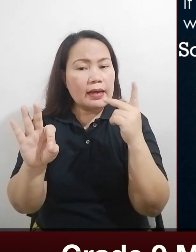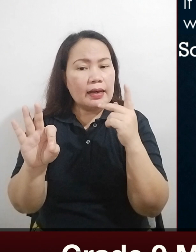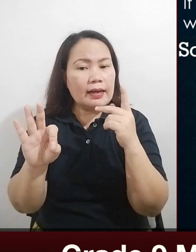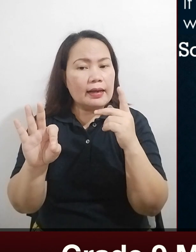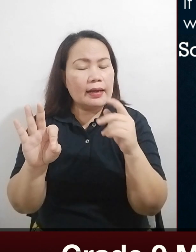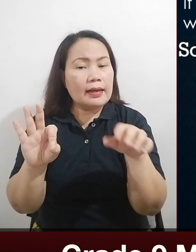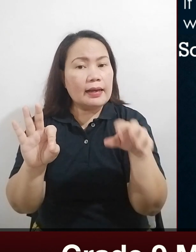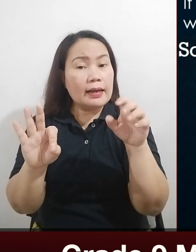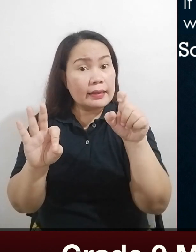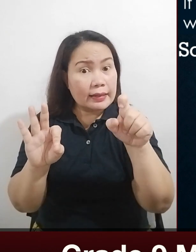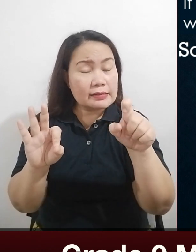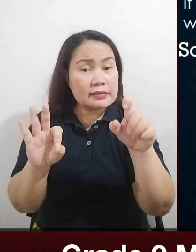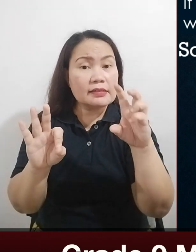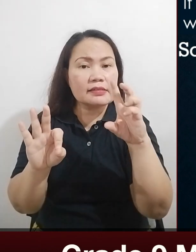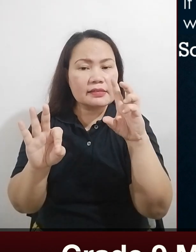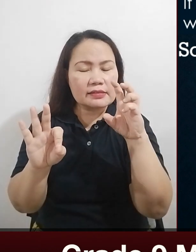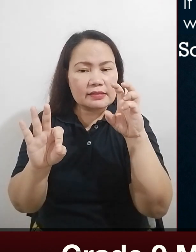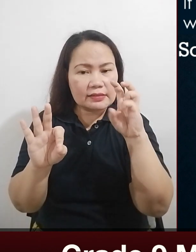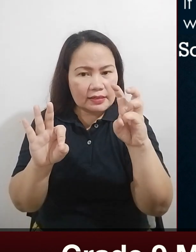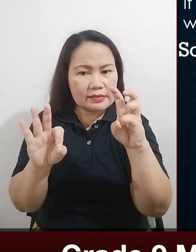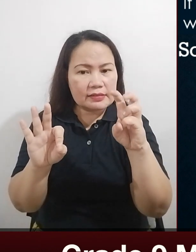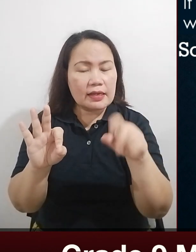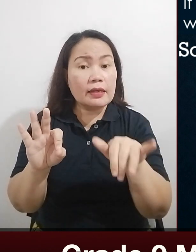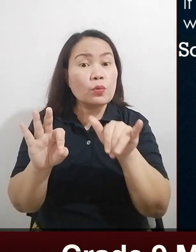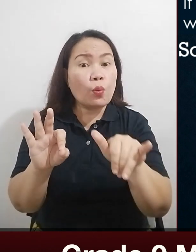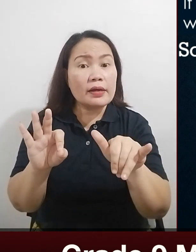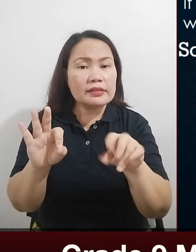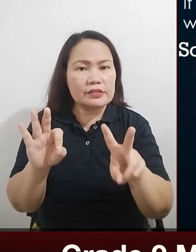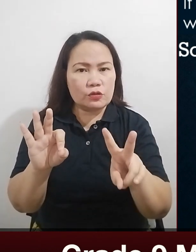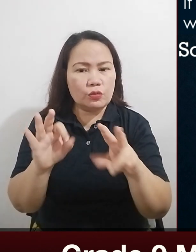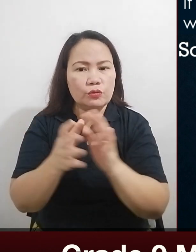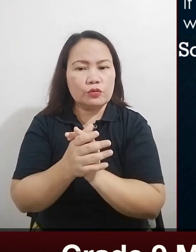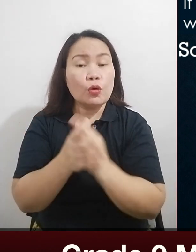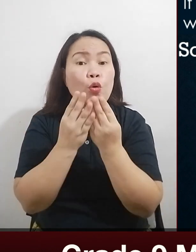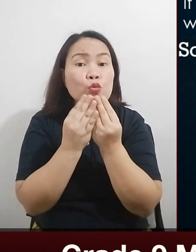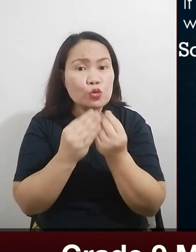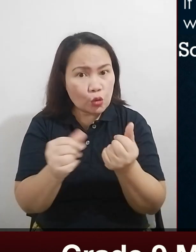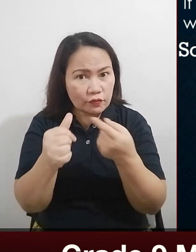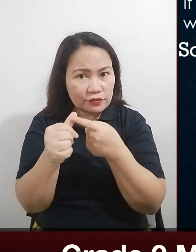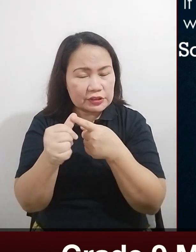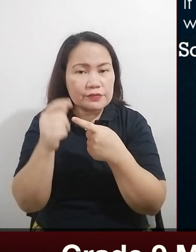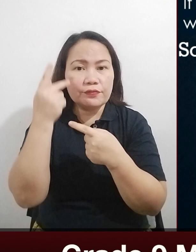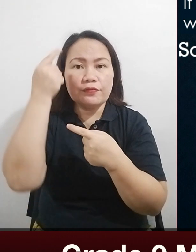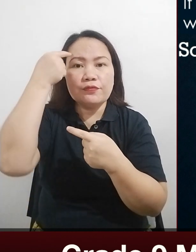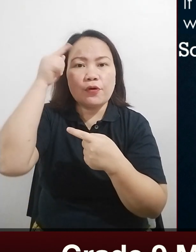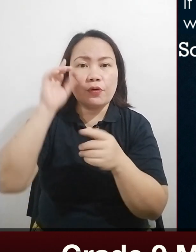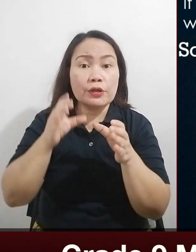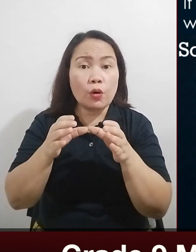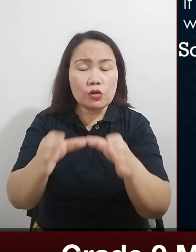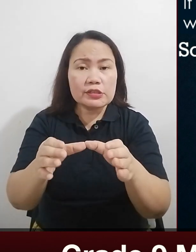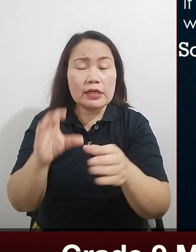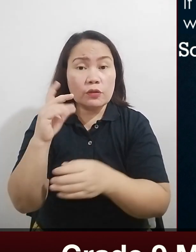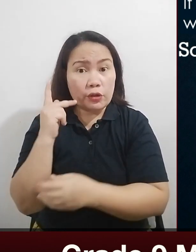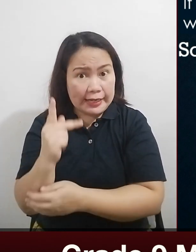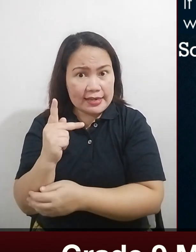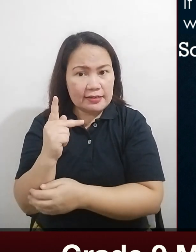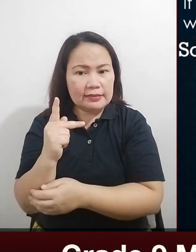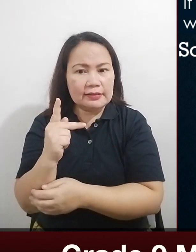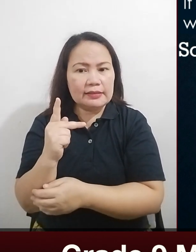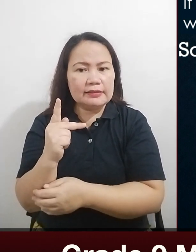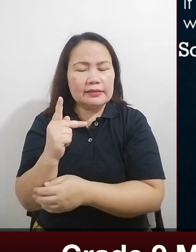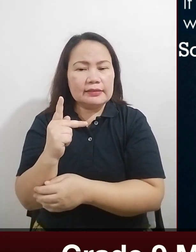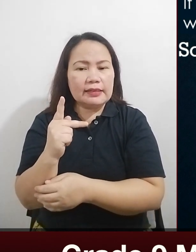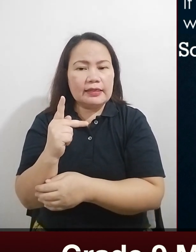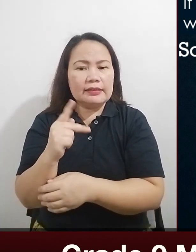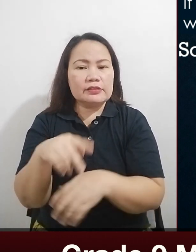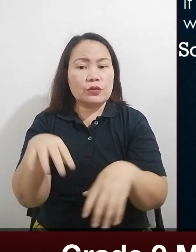and then yung x natin is 6, and y is 2. So, to solve for k, so i-multiply lang